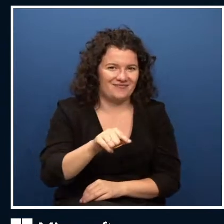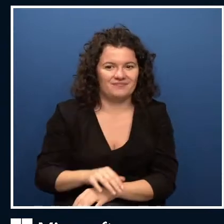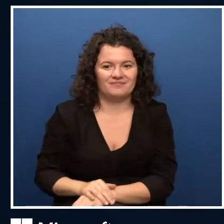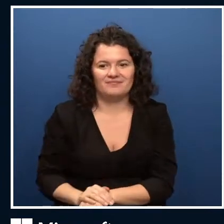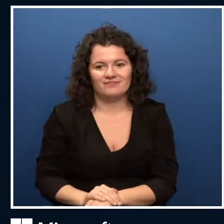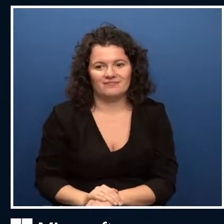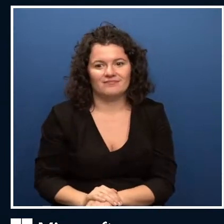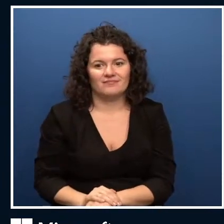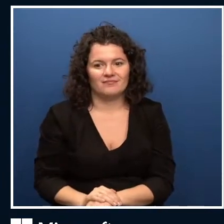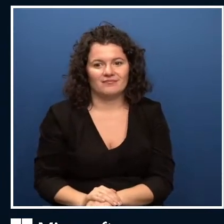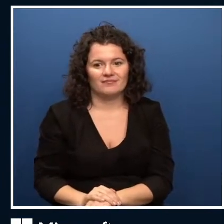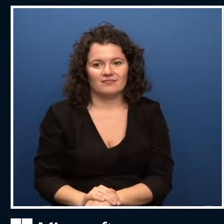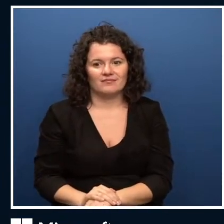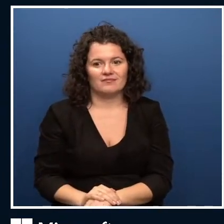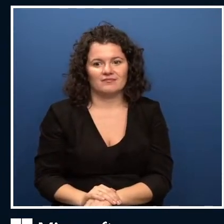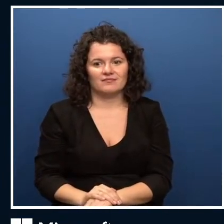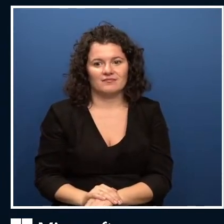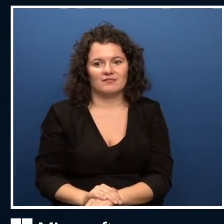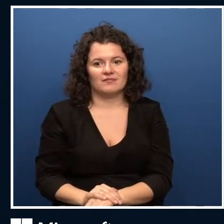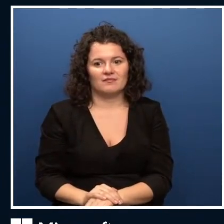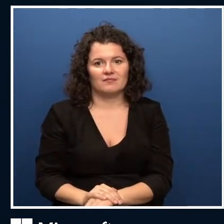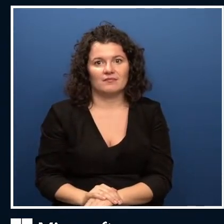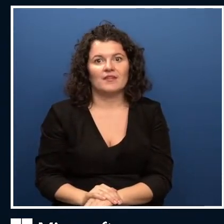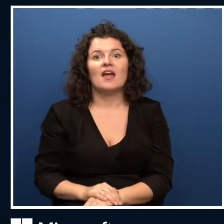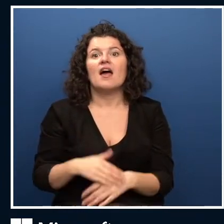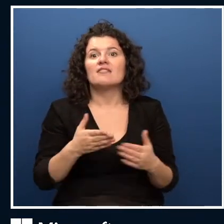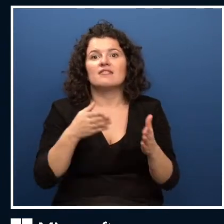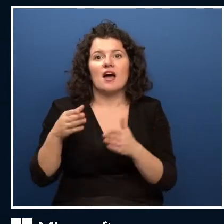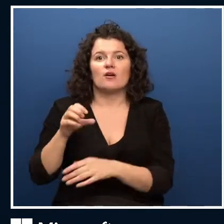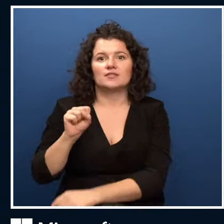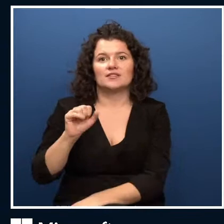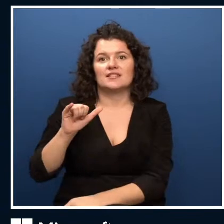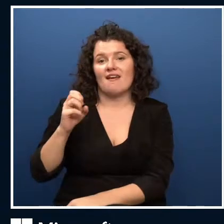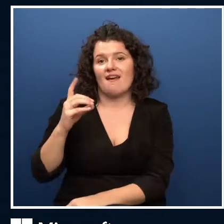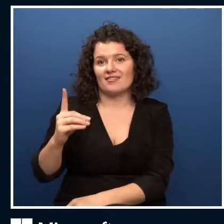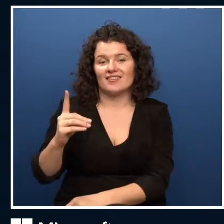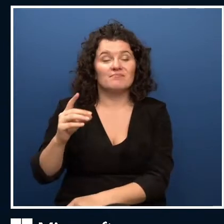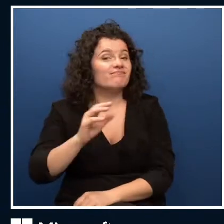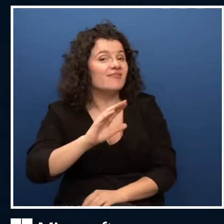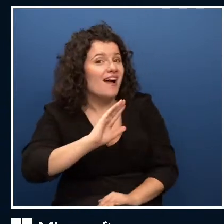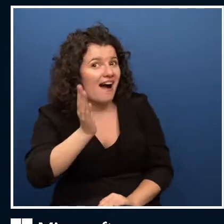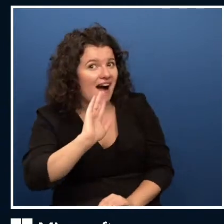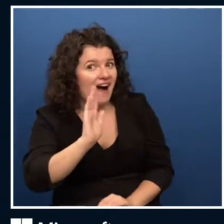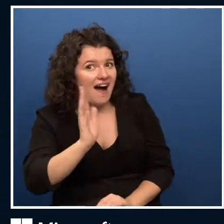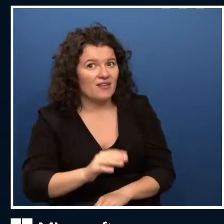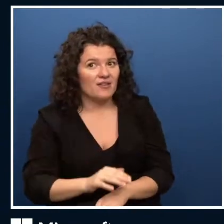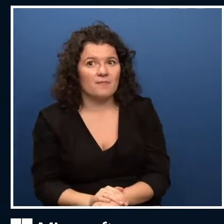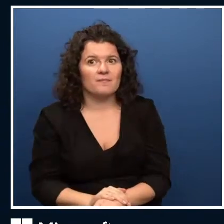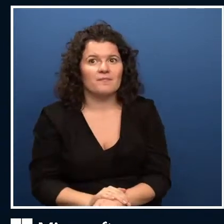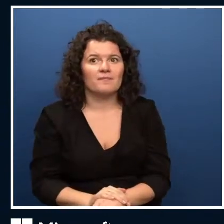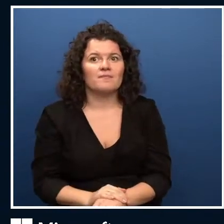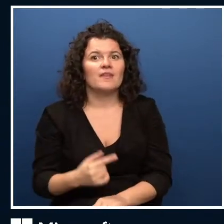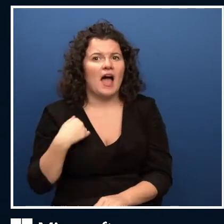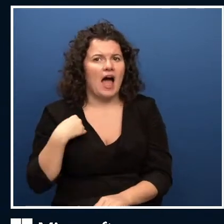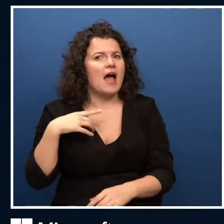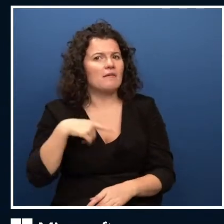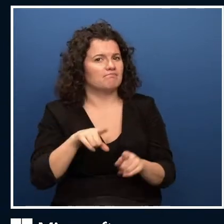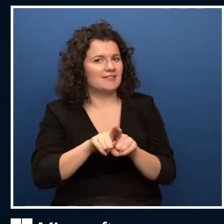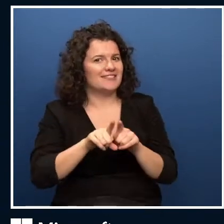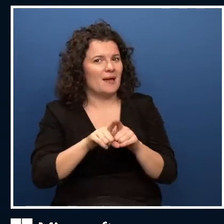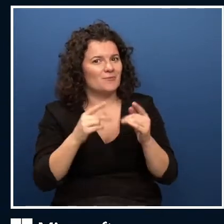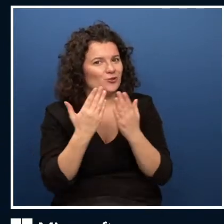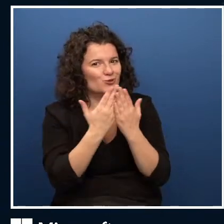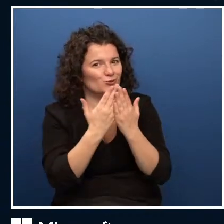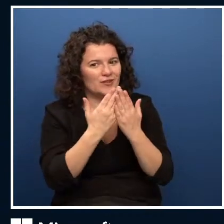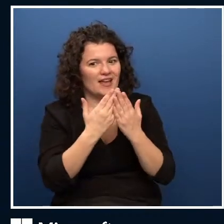Hey guys, this is Syed Farhan from Bangalore, India. I'm a Microsoft Gold Student Ambassador from Asia region and also Quantum and AI Research